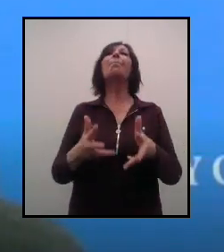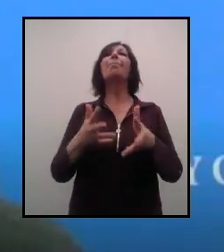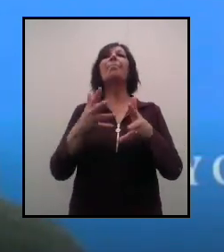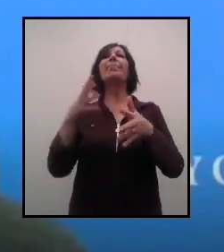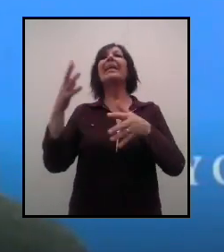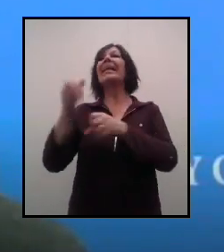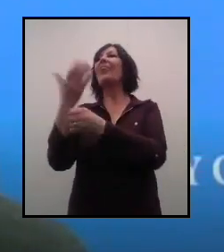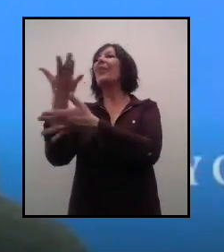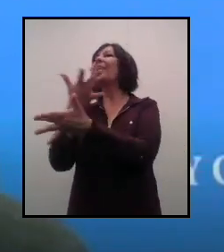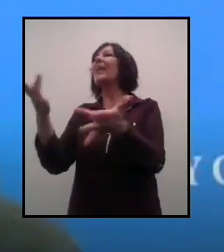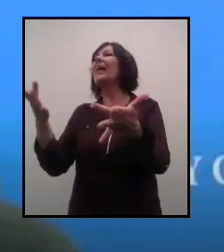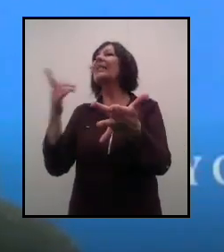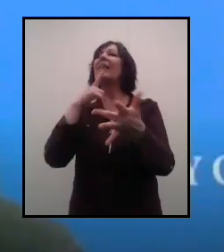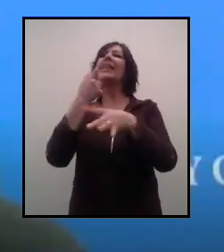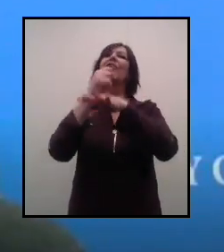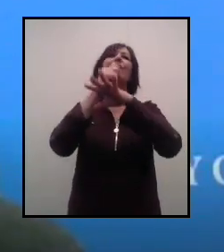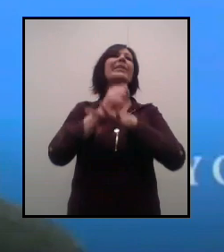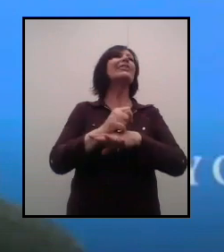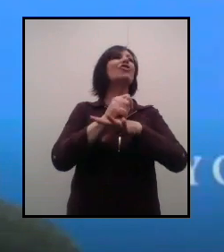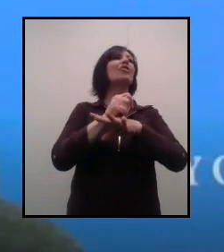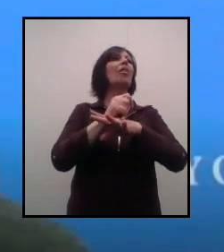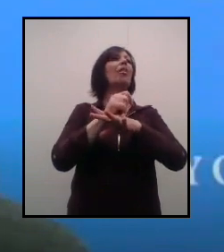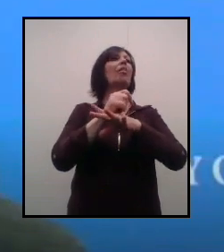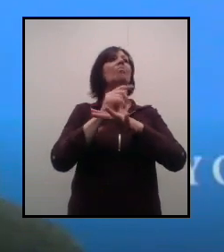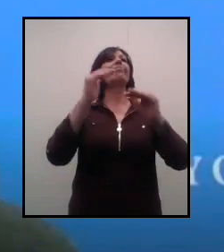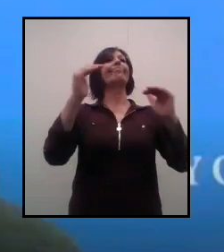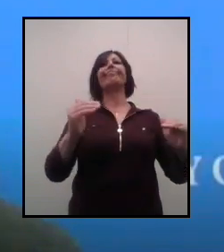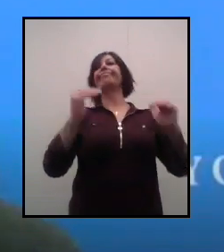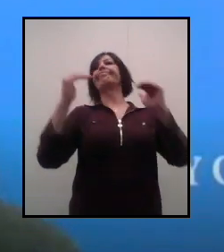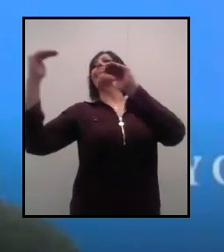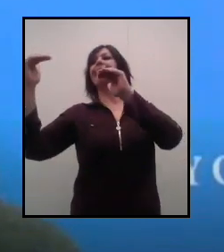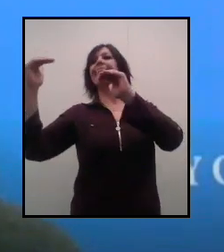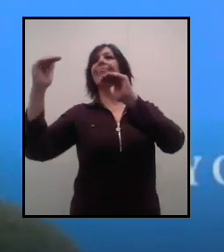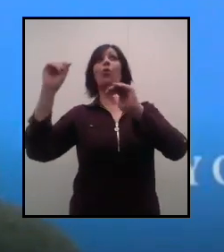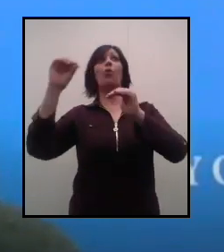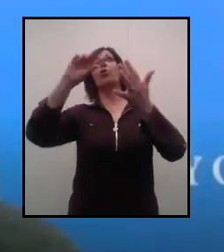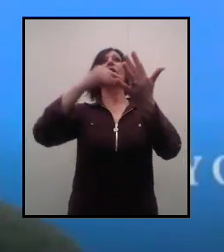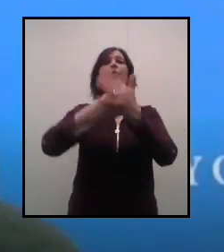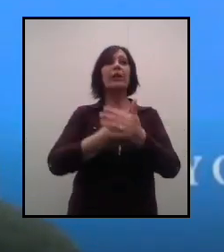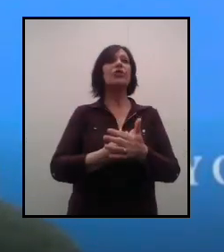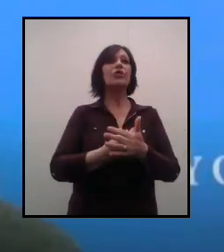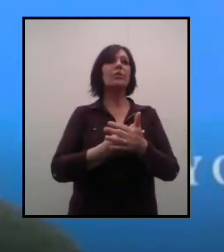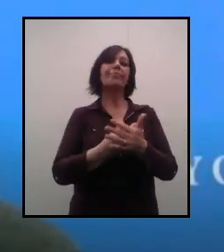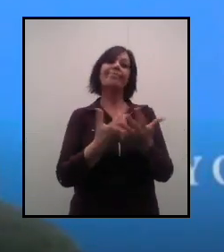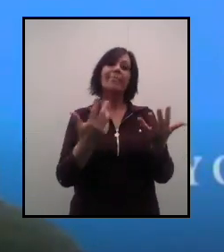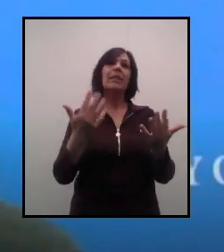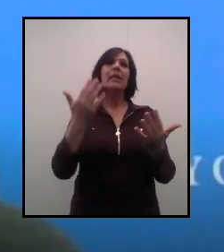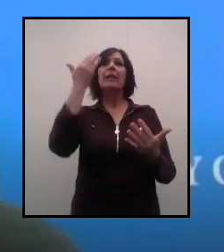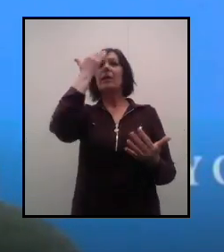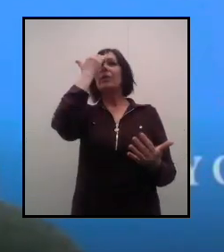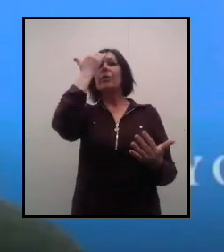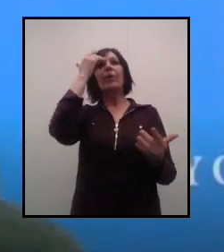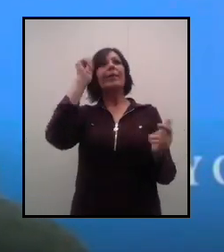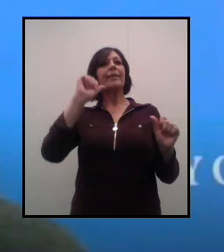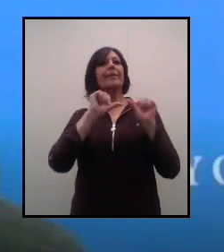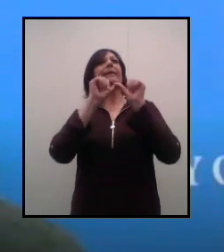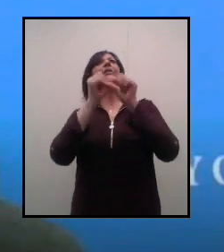and have the traditional moving on ceremony, commencement, if not having a graduation ceremony, at least knowing that the students can move